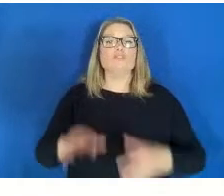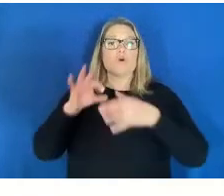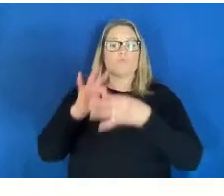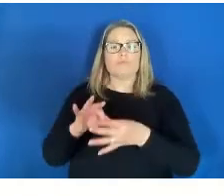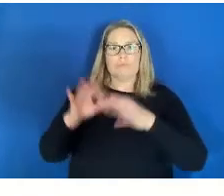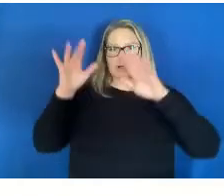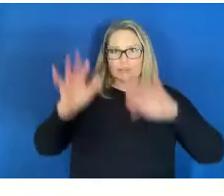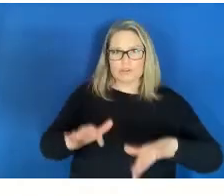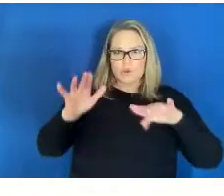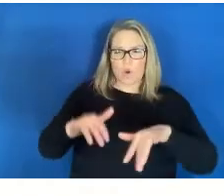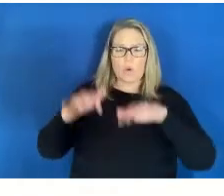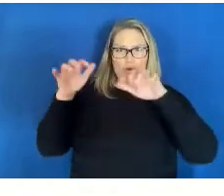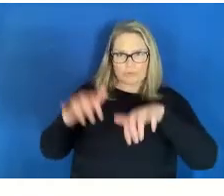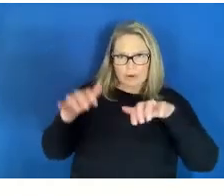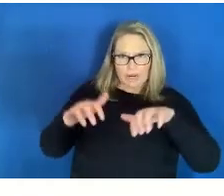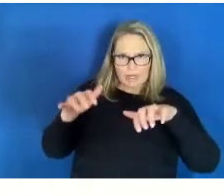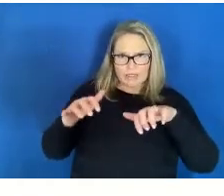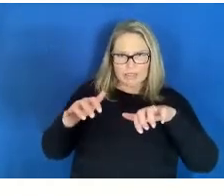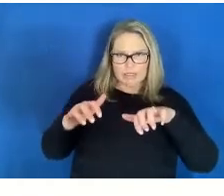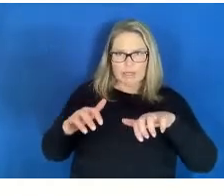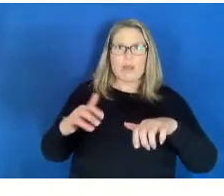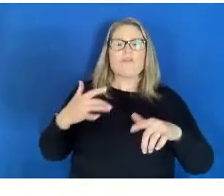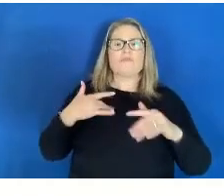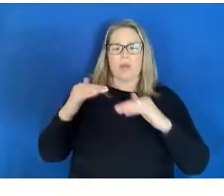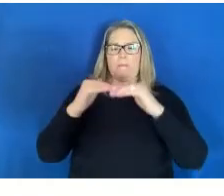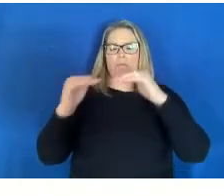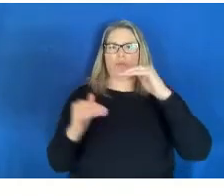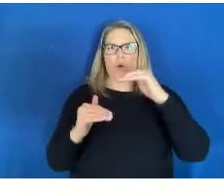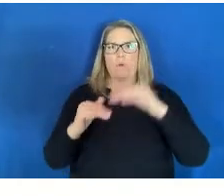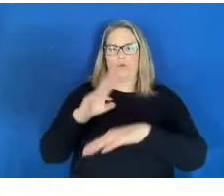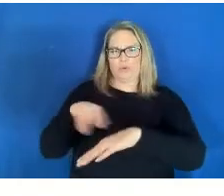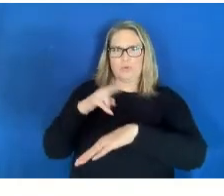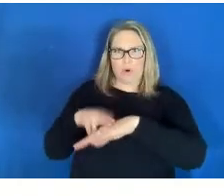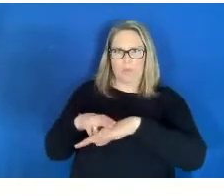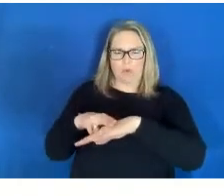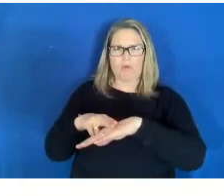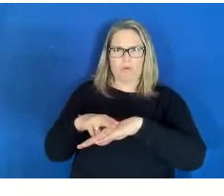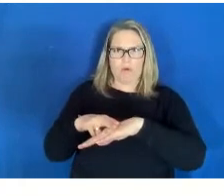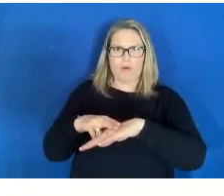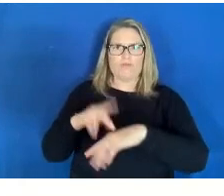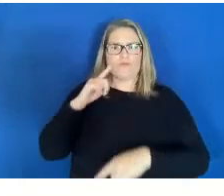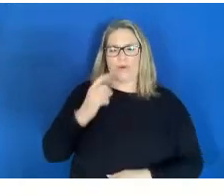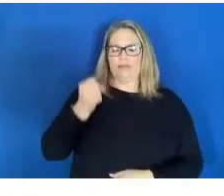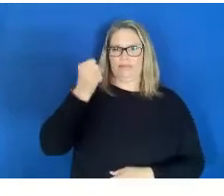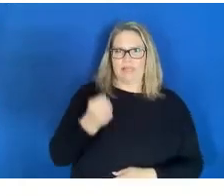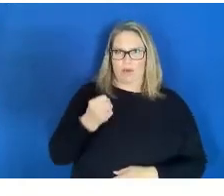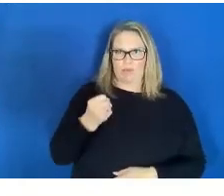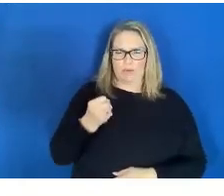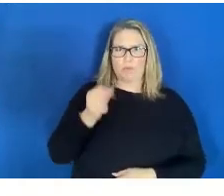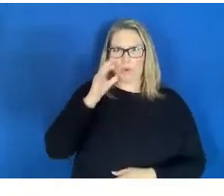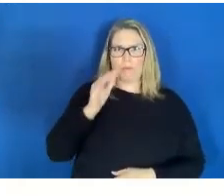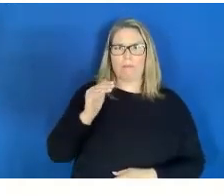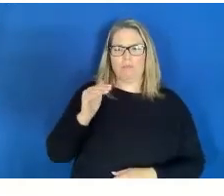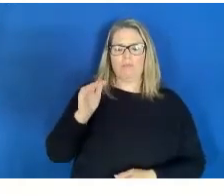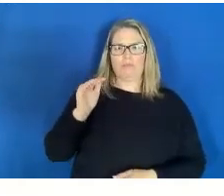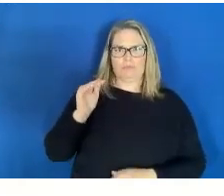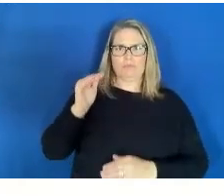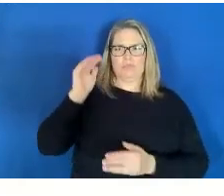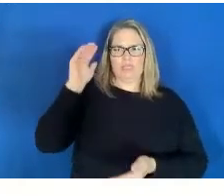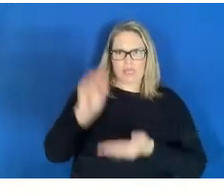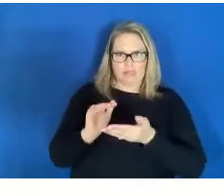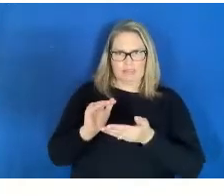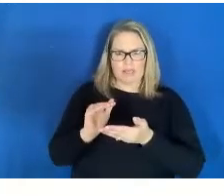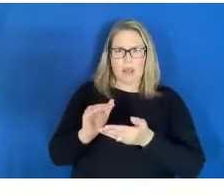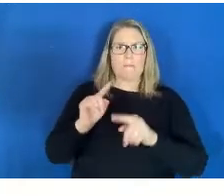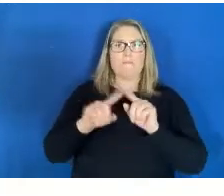There's an indication for below normal for the regions in the south, but there is no indication for the rest of the